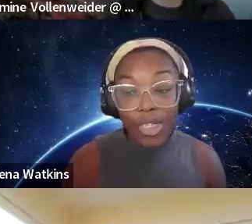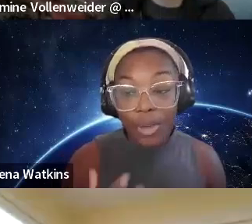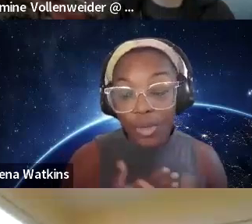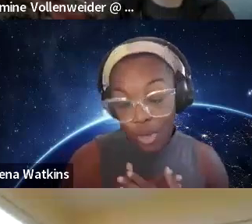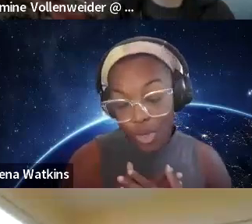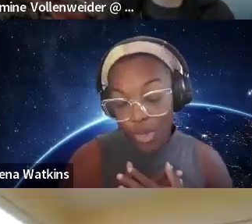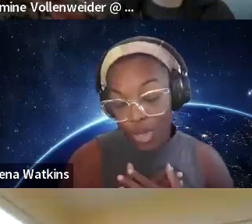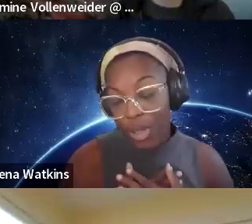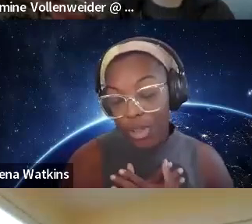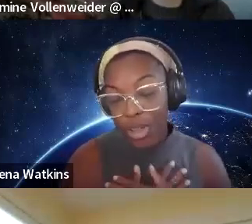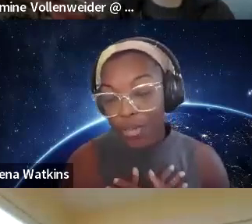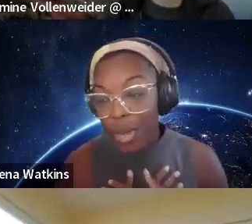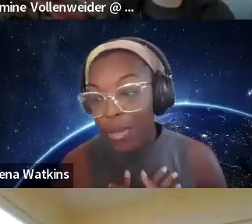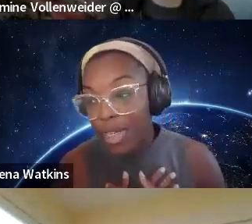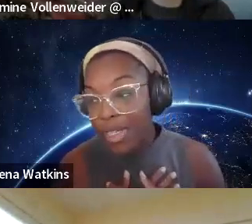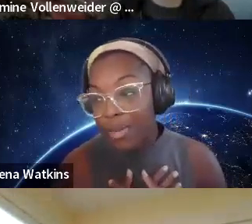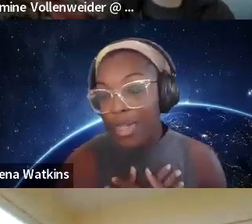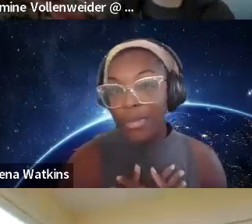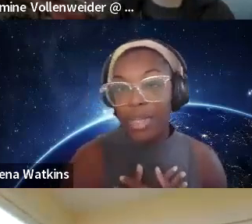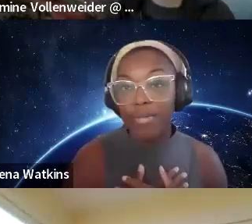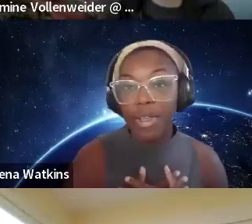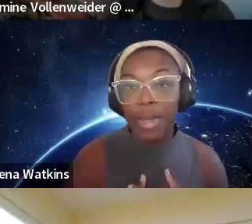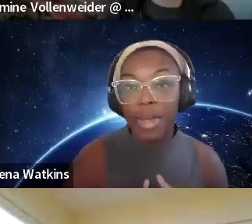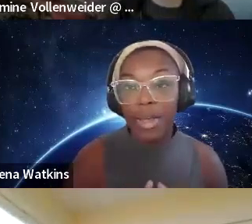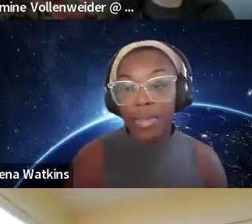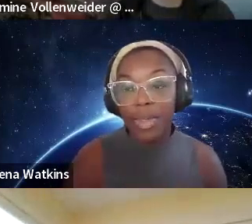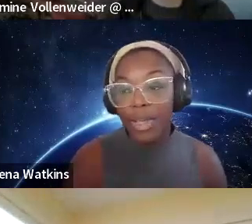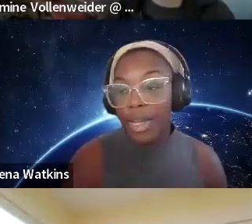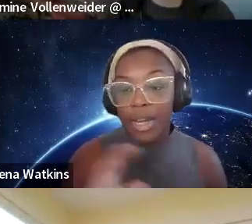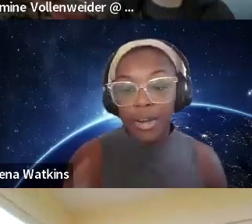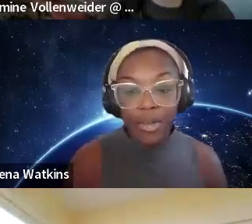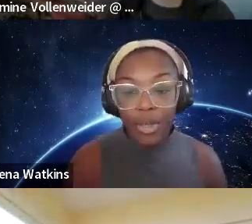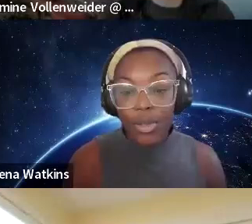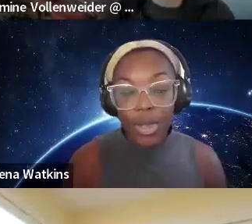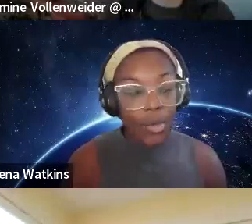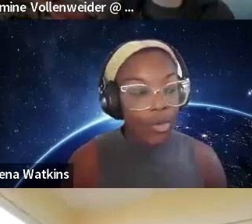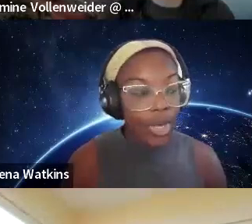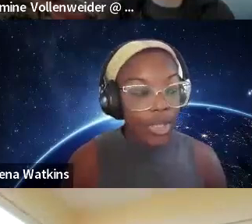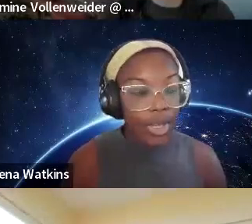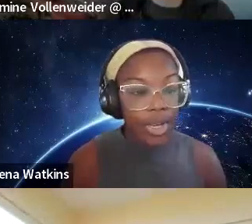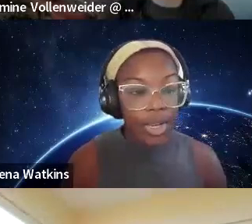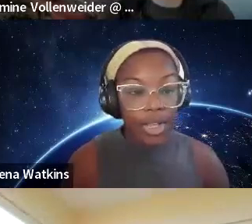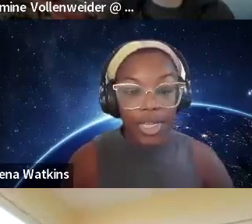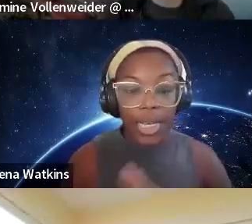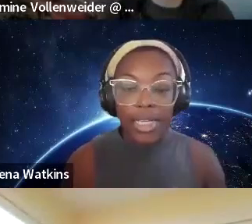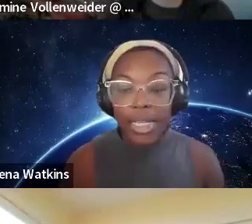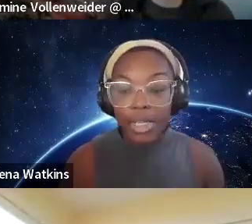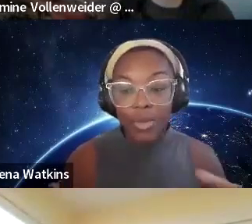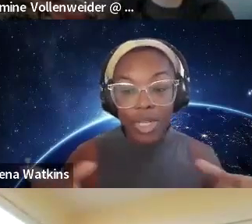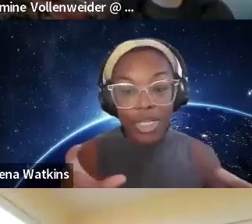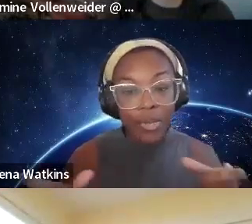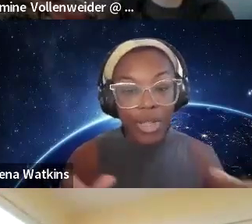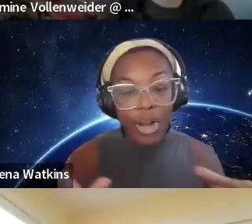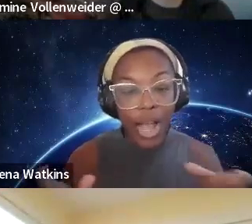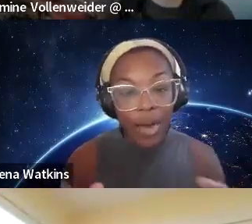the participant, which we call everybody participants, we give them an interview. We then they take an assessment